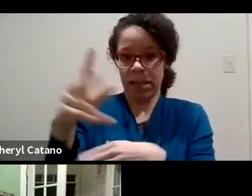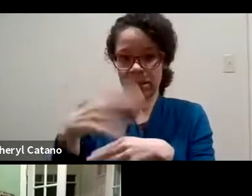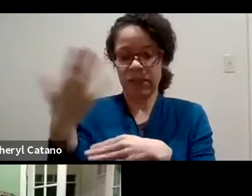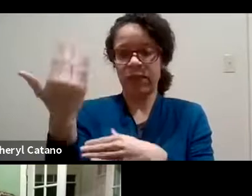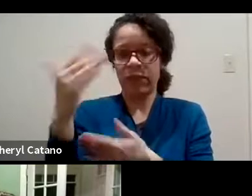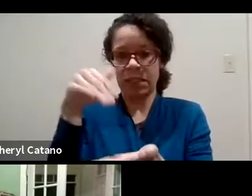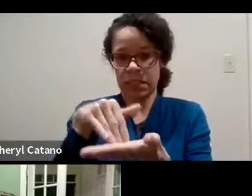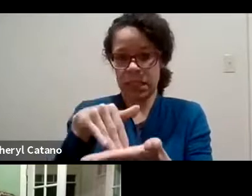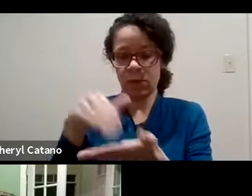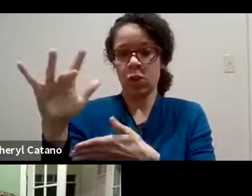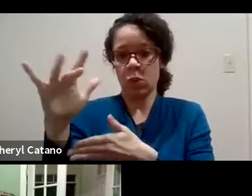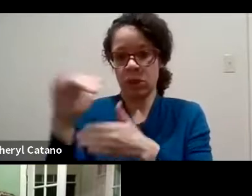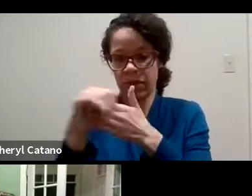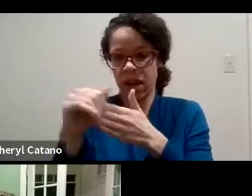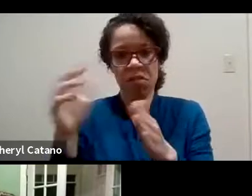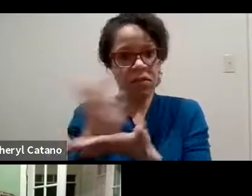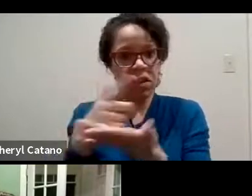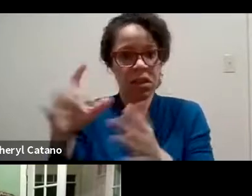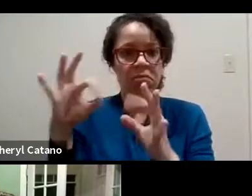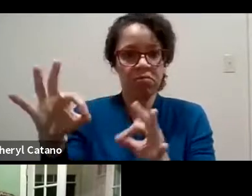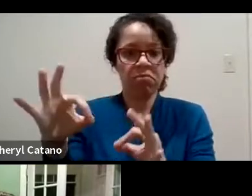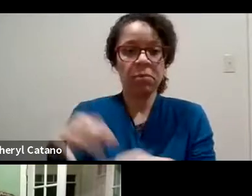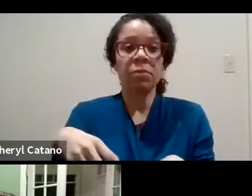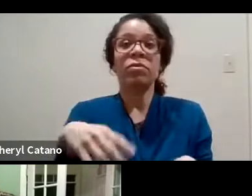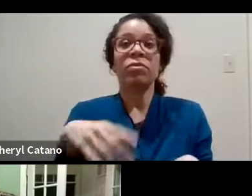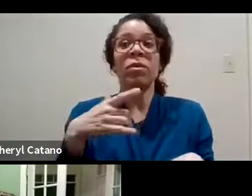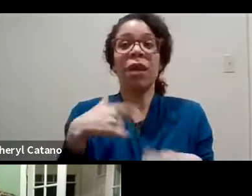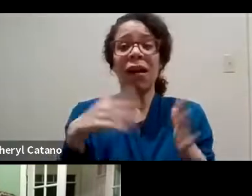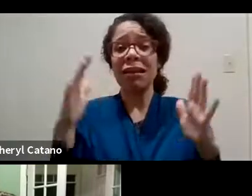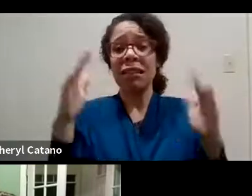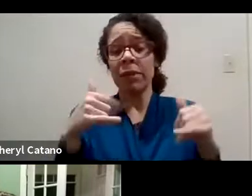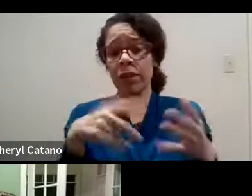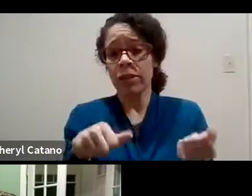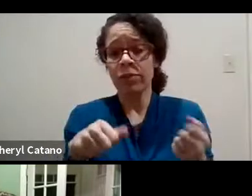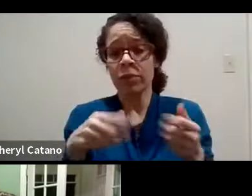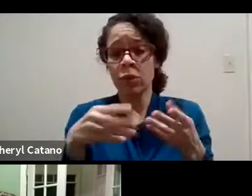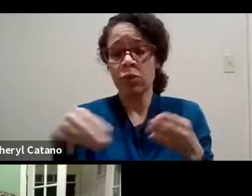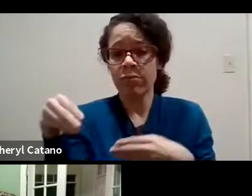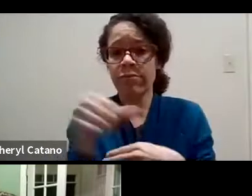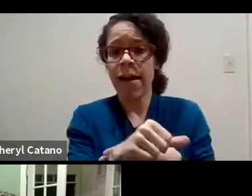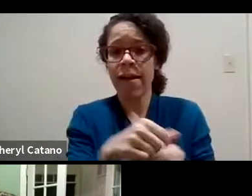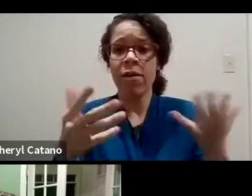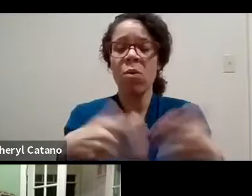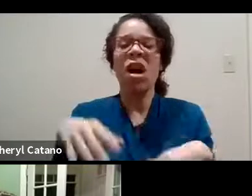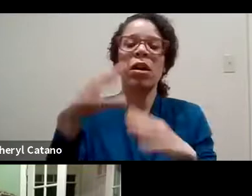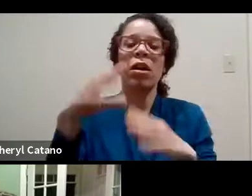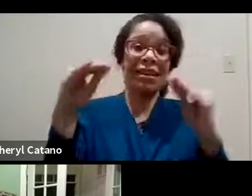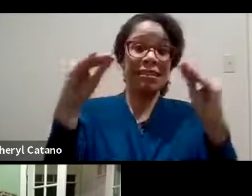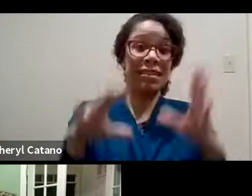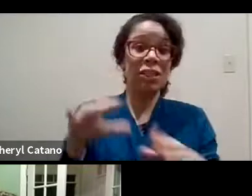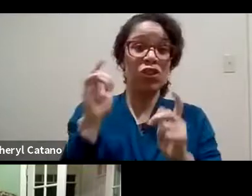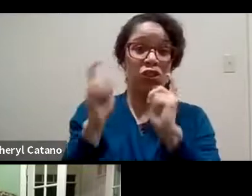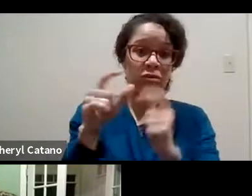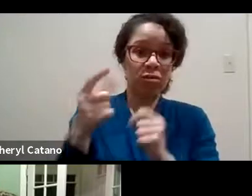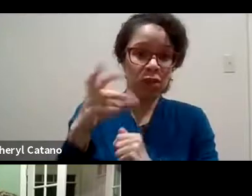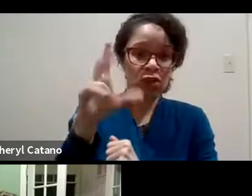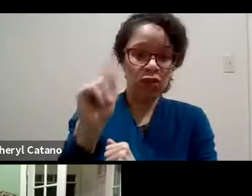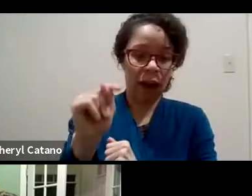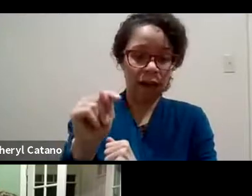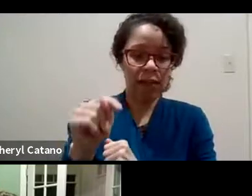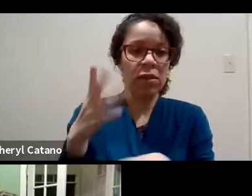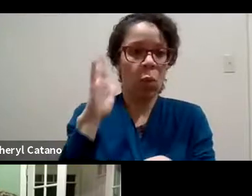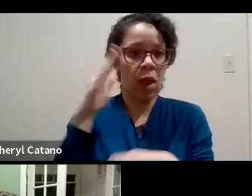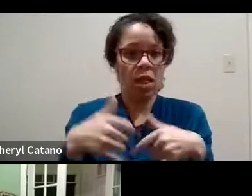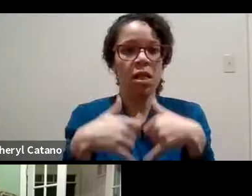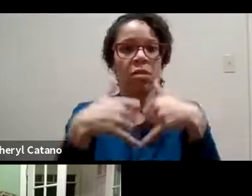So I think they're looking fine. Expenses that I expect to be coming up soon, which we have some teacher grants that have been awarded that will go out soon.